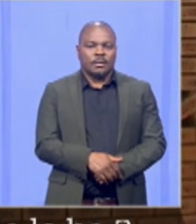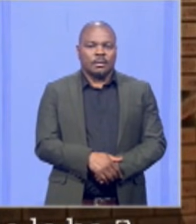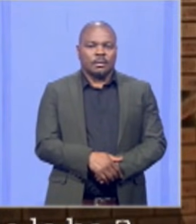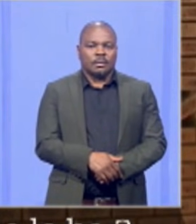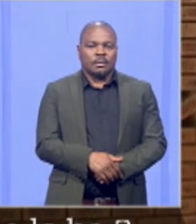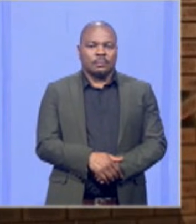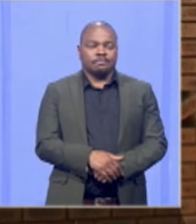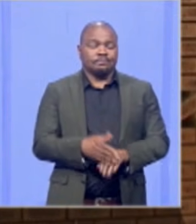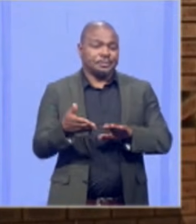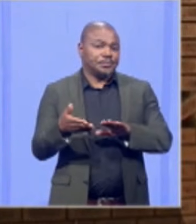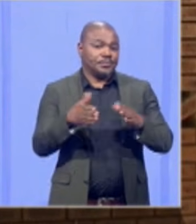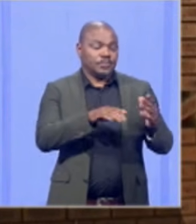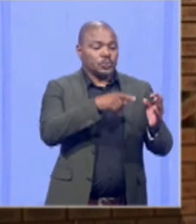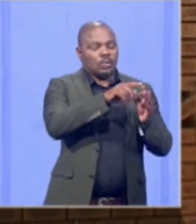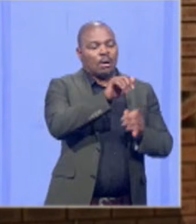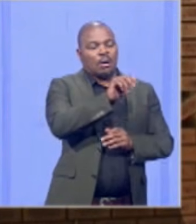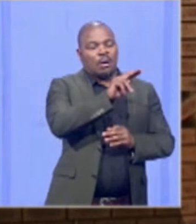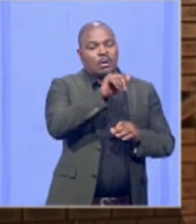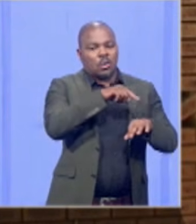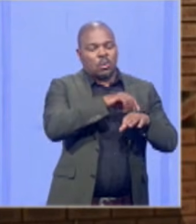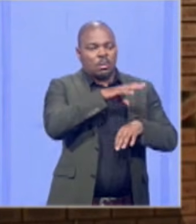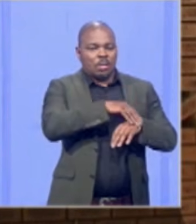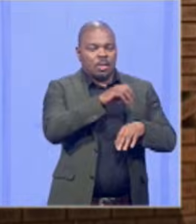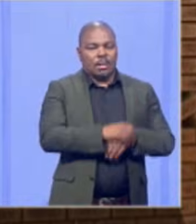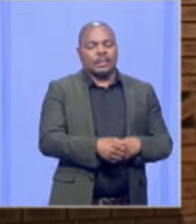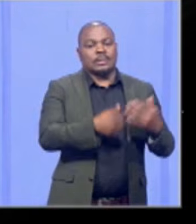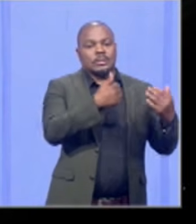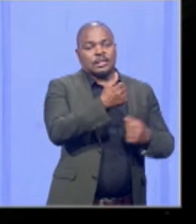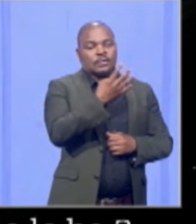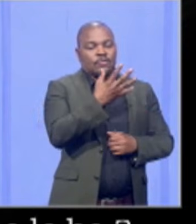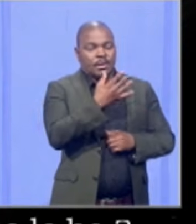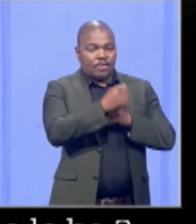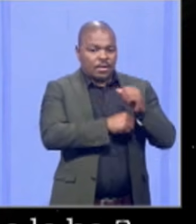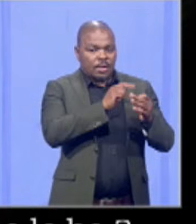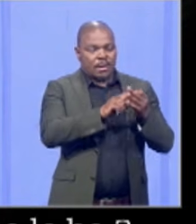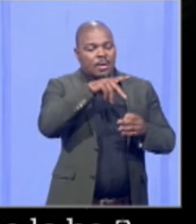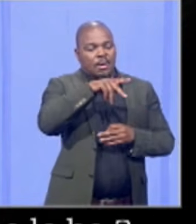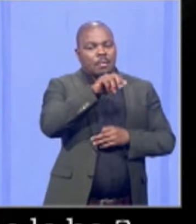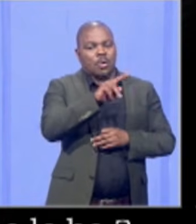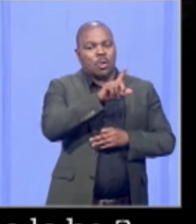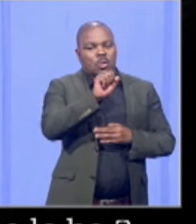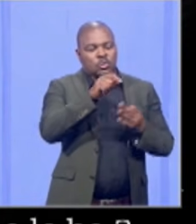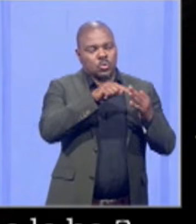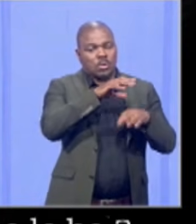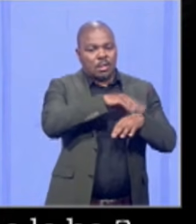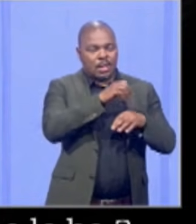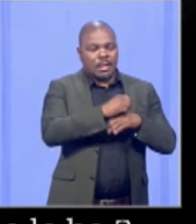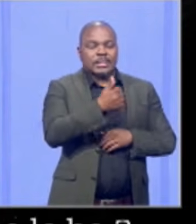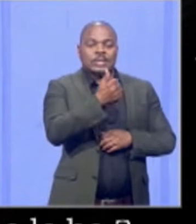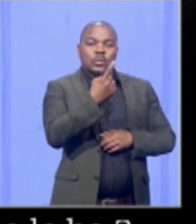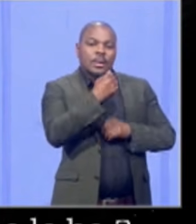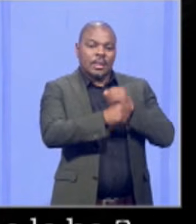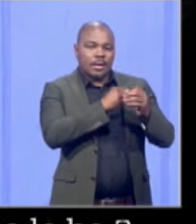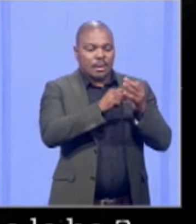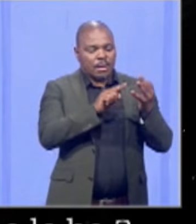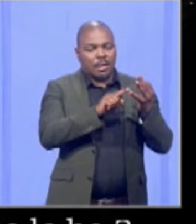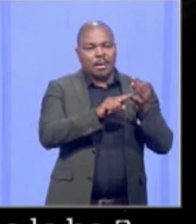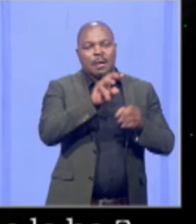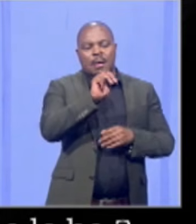Go tlhokafala ga ana wa dingwaga di le 65 Paulos wa di le 61 le